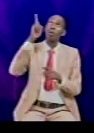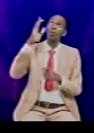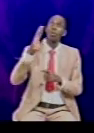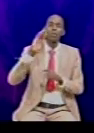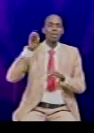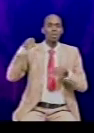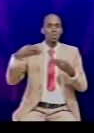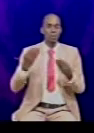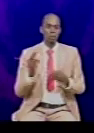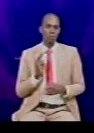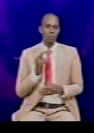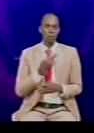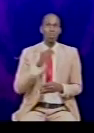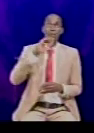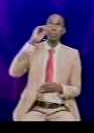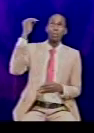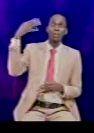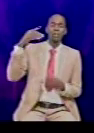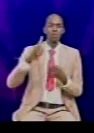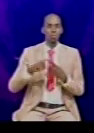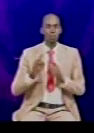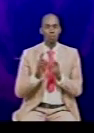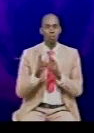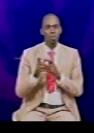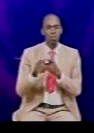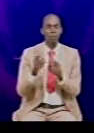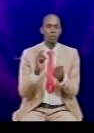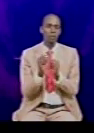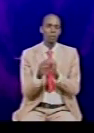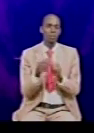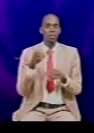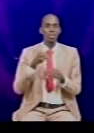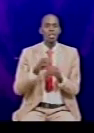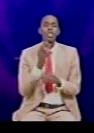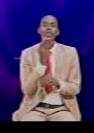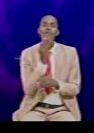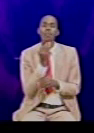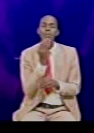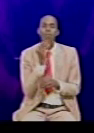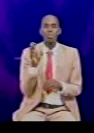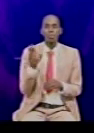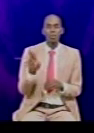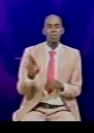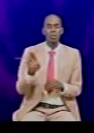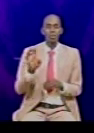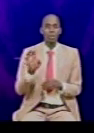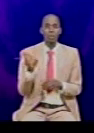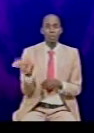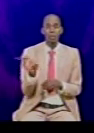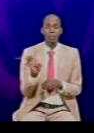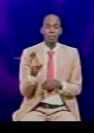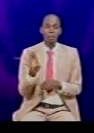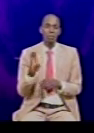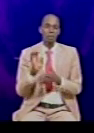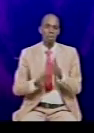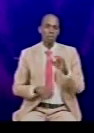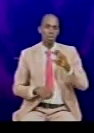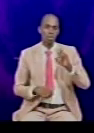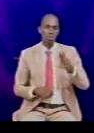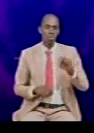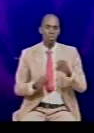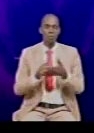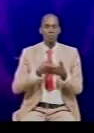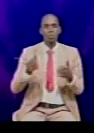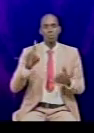the running of that race. In Hebrews chapter 12, the book of Hebrews chapter 12, I read there from